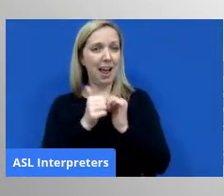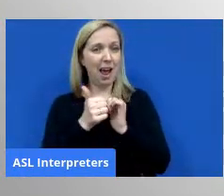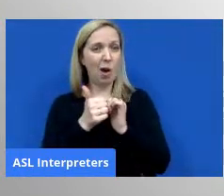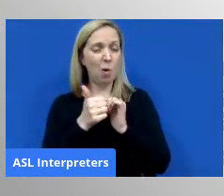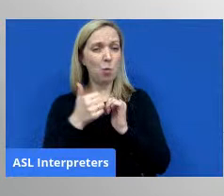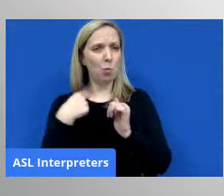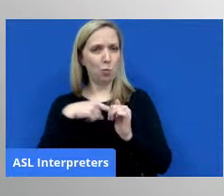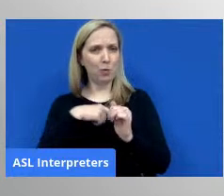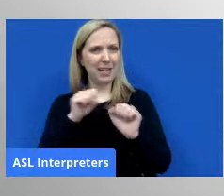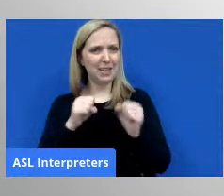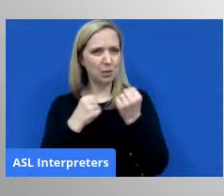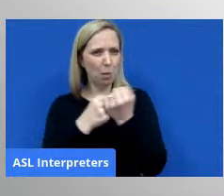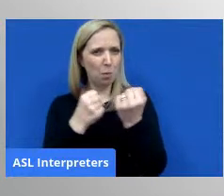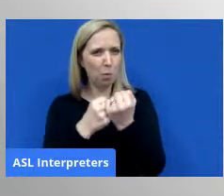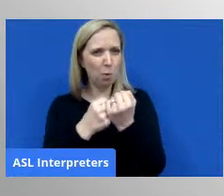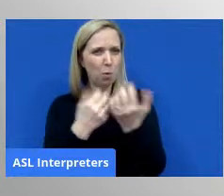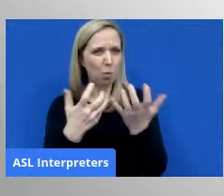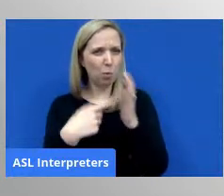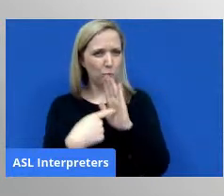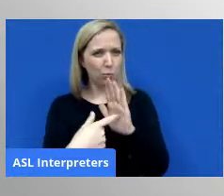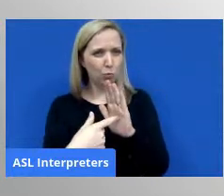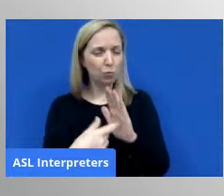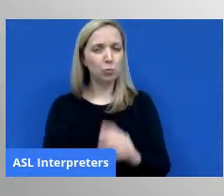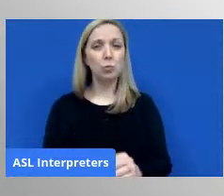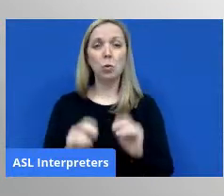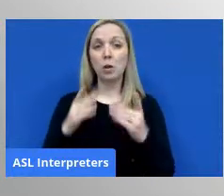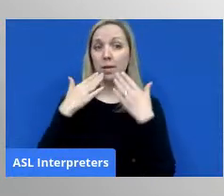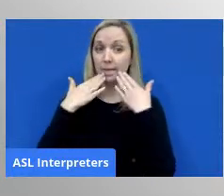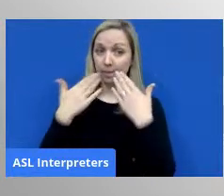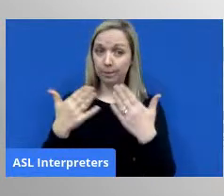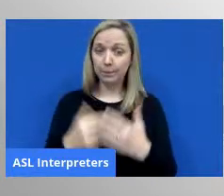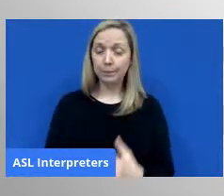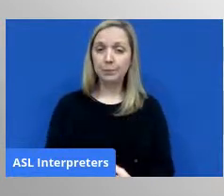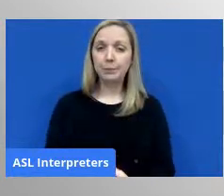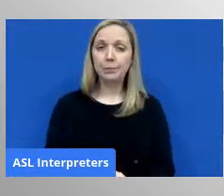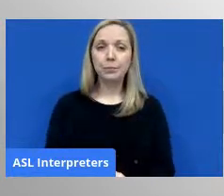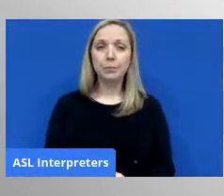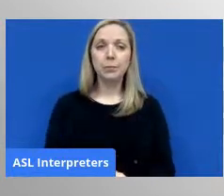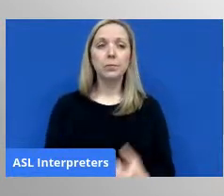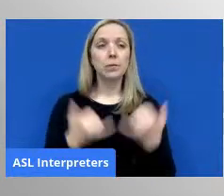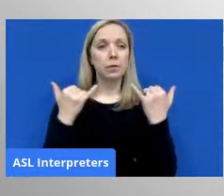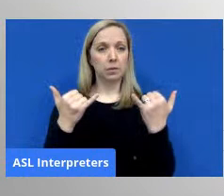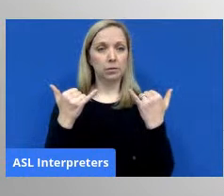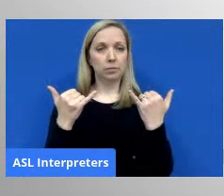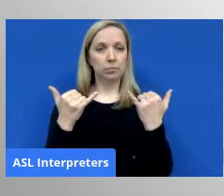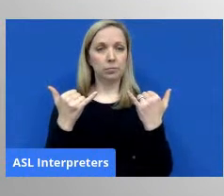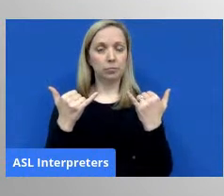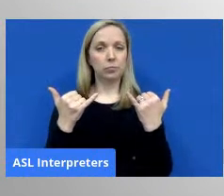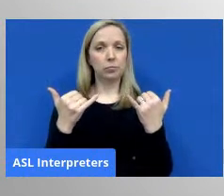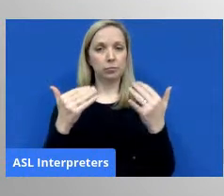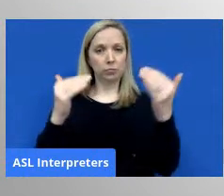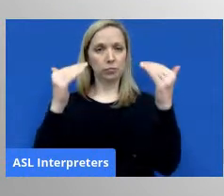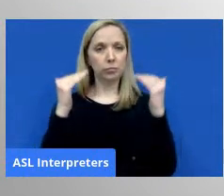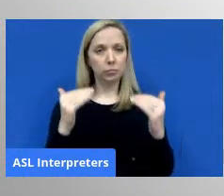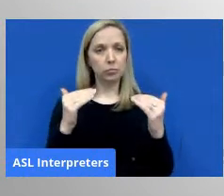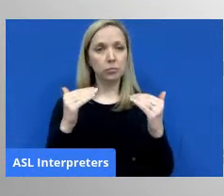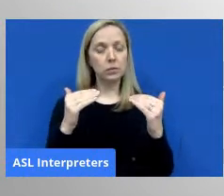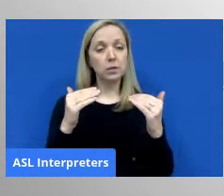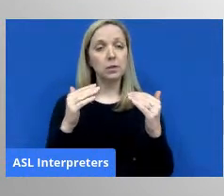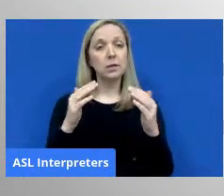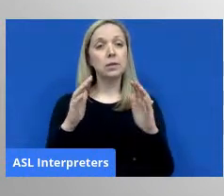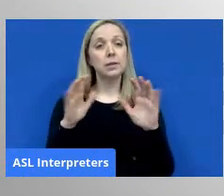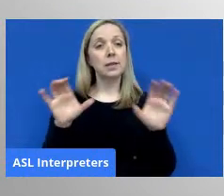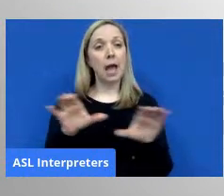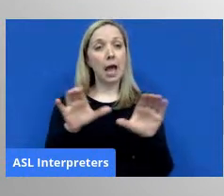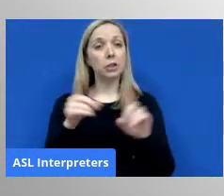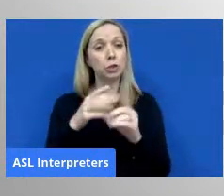Okay. Thank you. We'll move forward with, we have here the action to approve our temporary